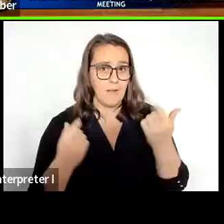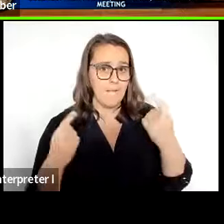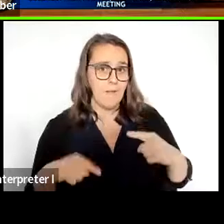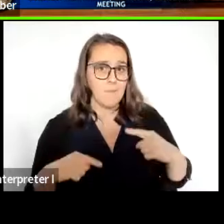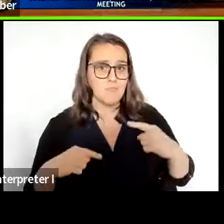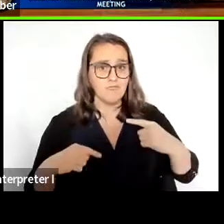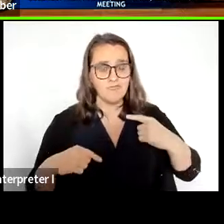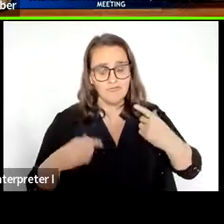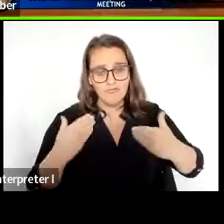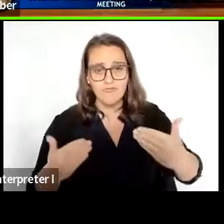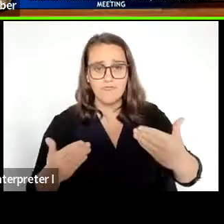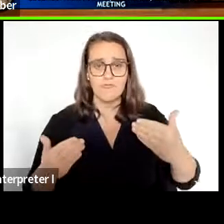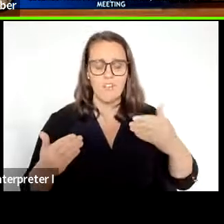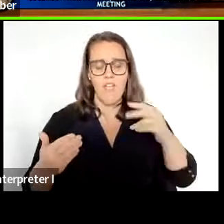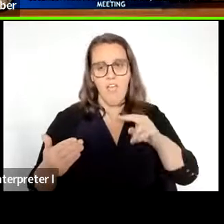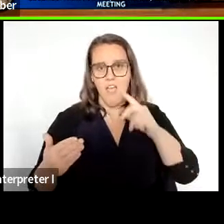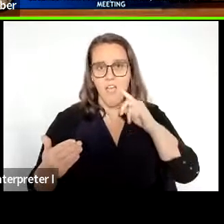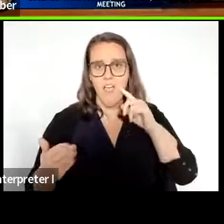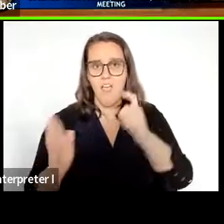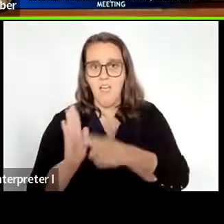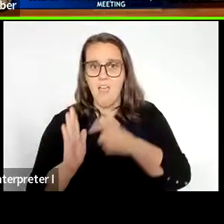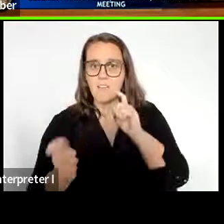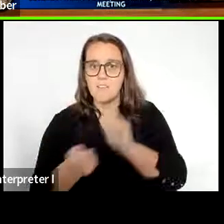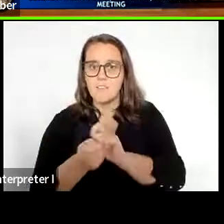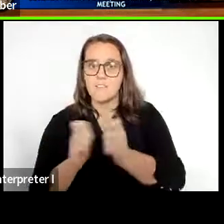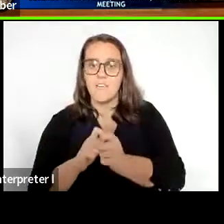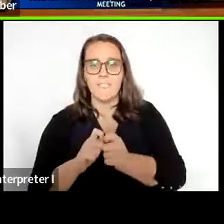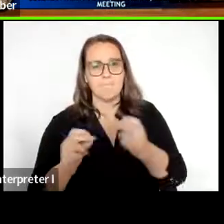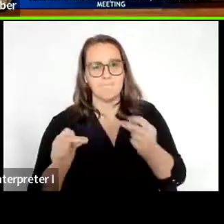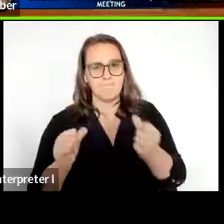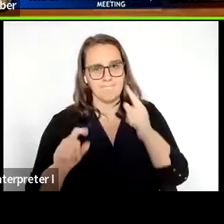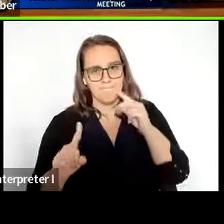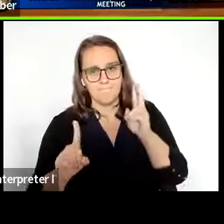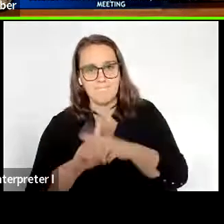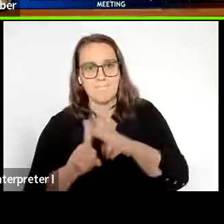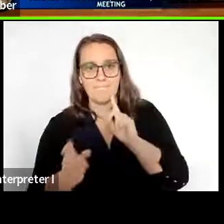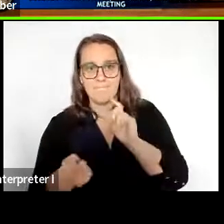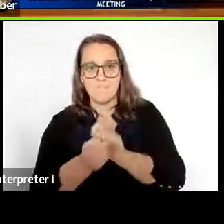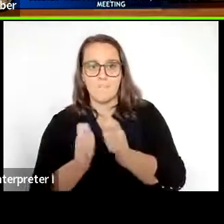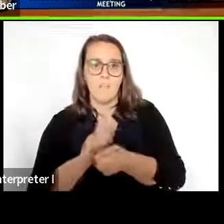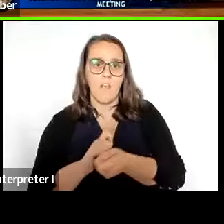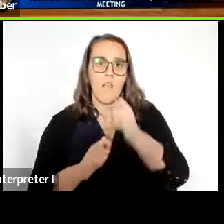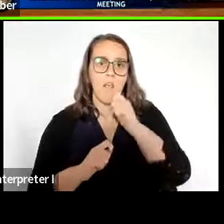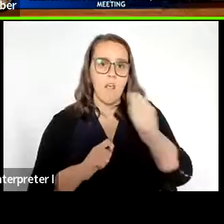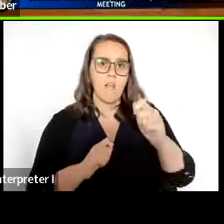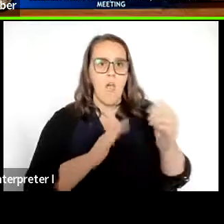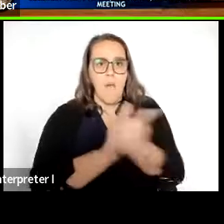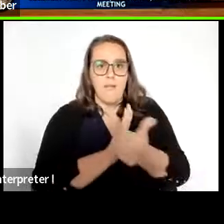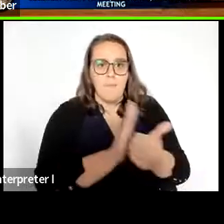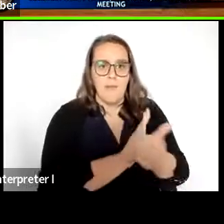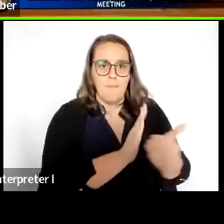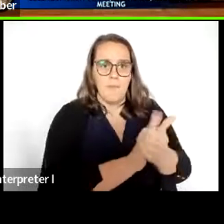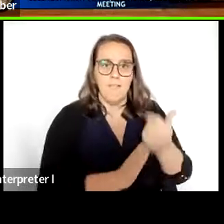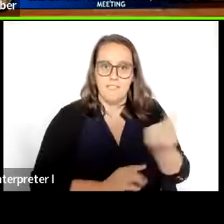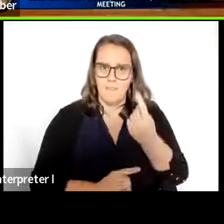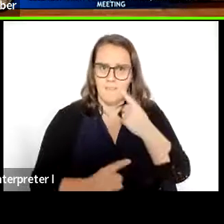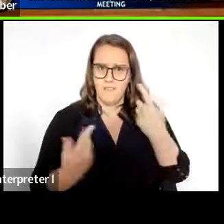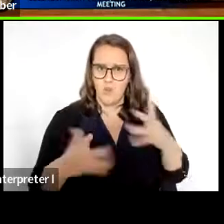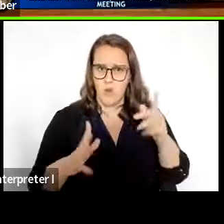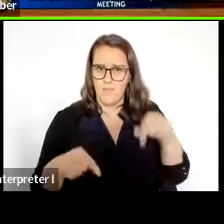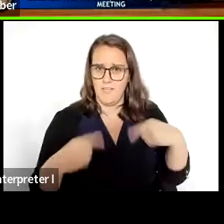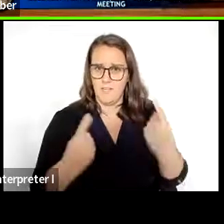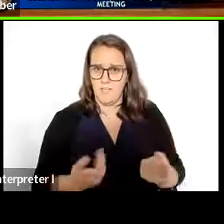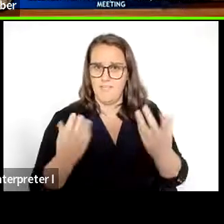change, and make those changes at the same time, as opposed to trying to amend something that's been in the works for many days. Thank you, Mr.